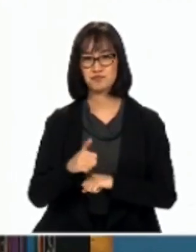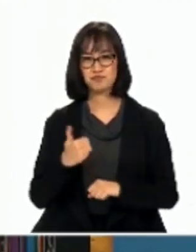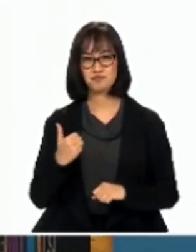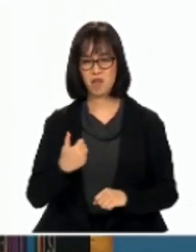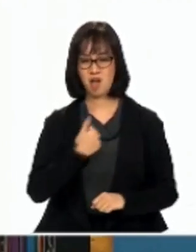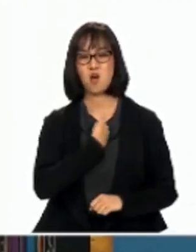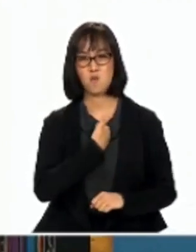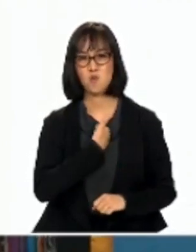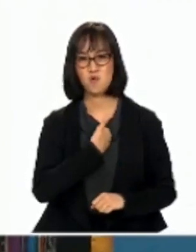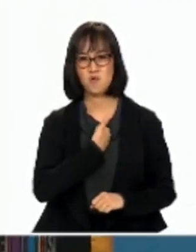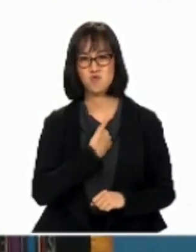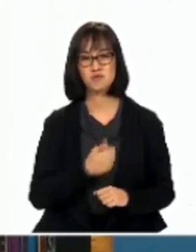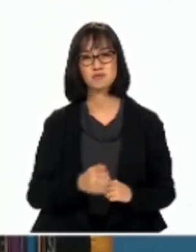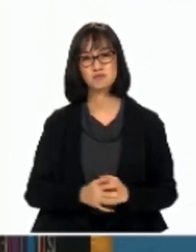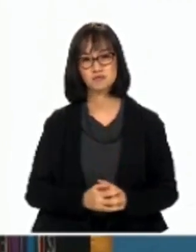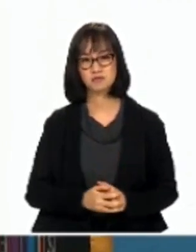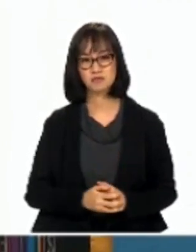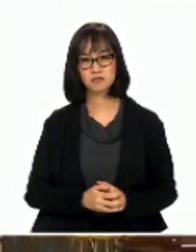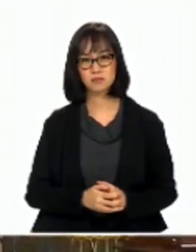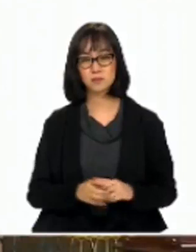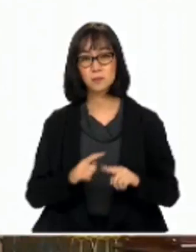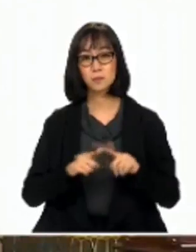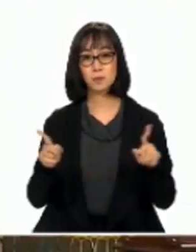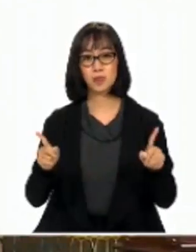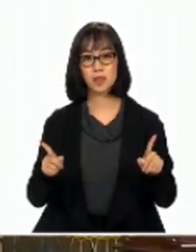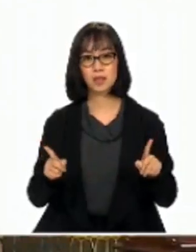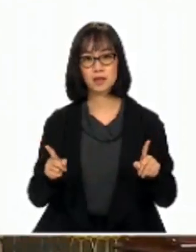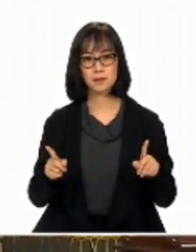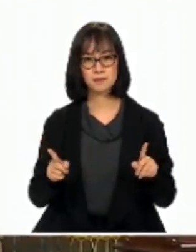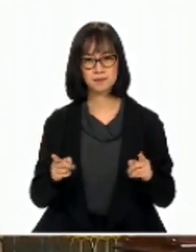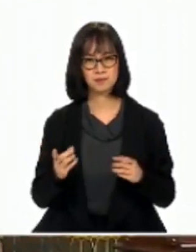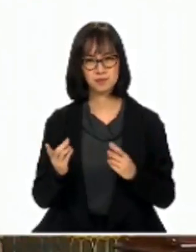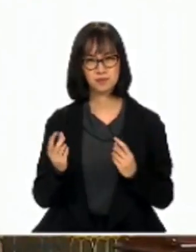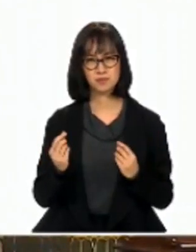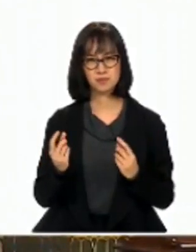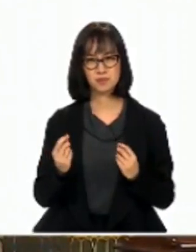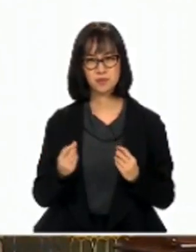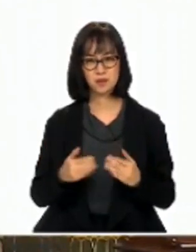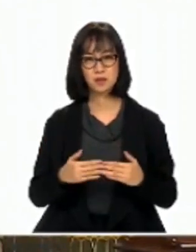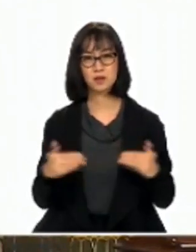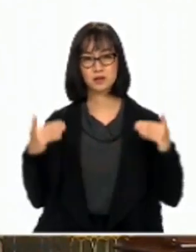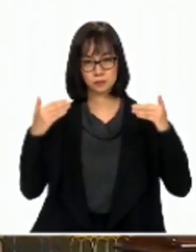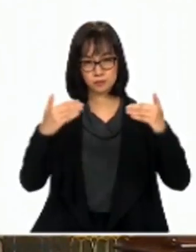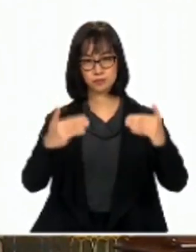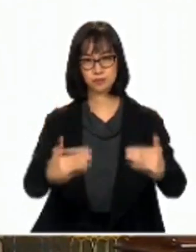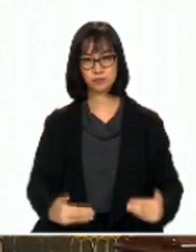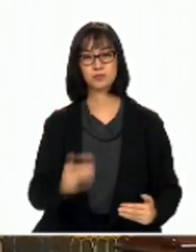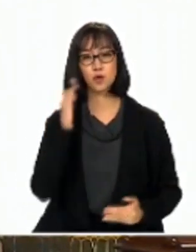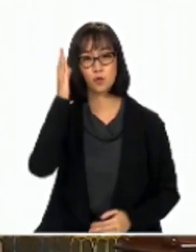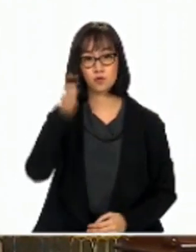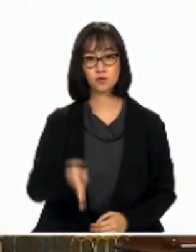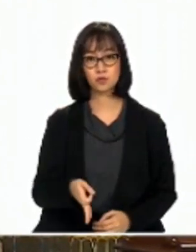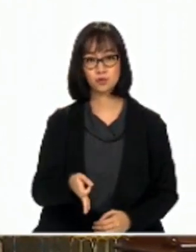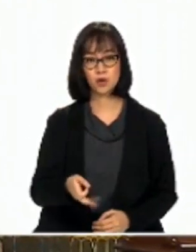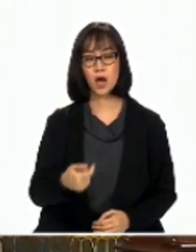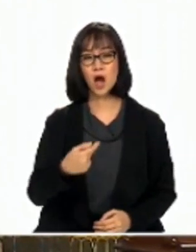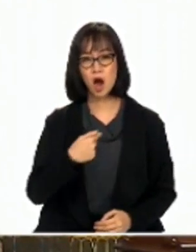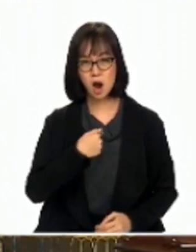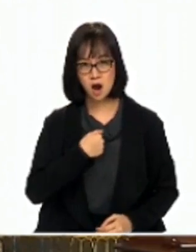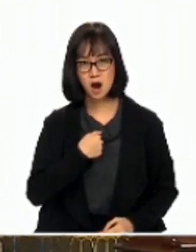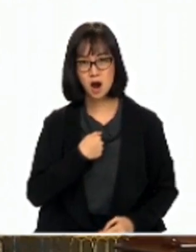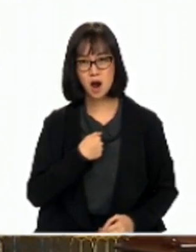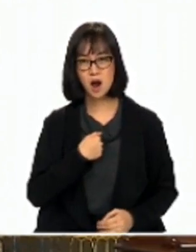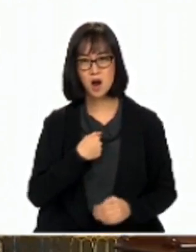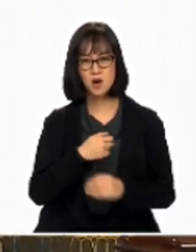change the past, we will not squander the future. I will push harder